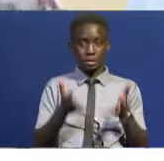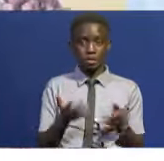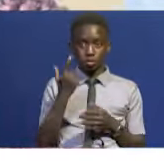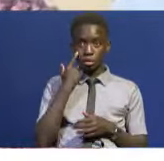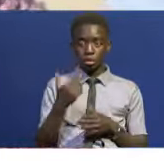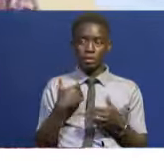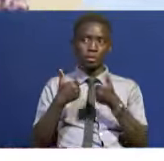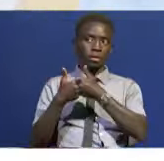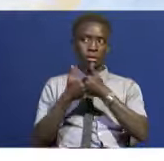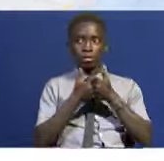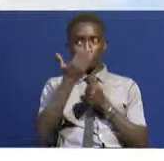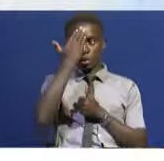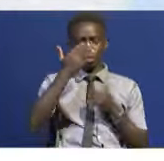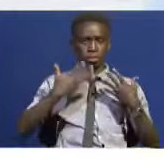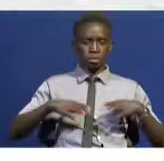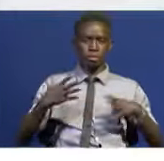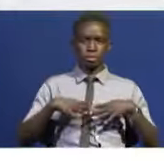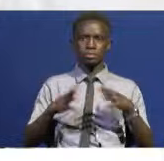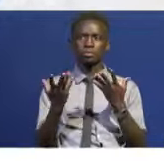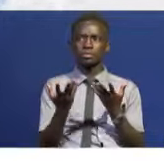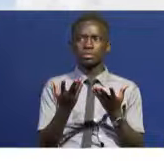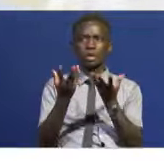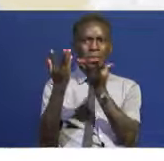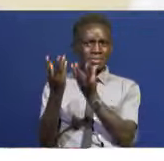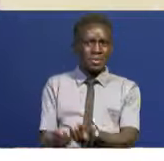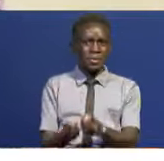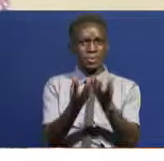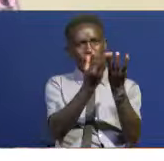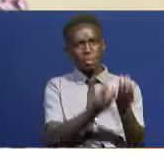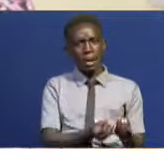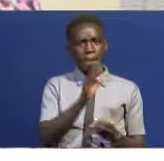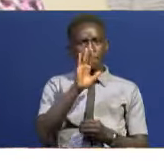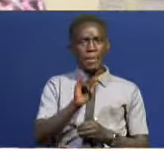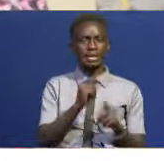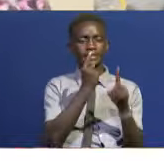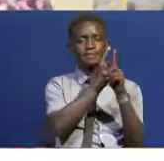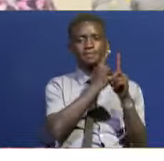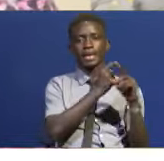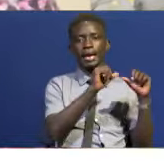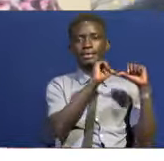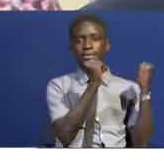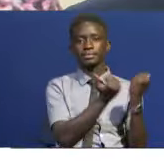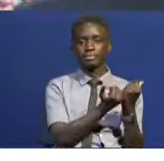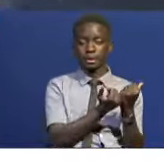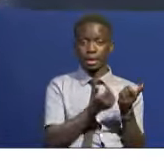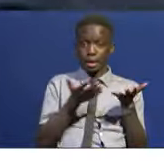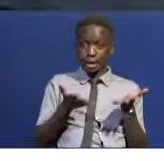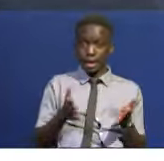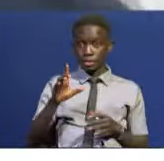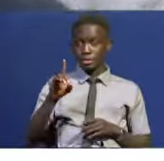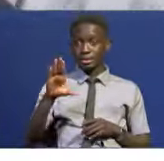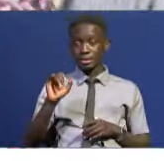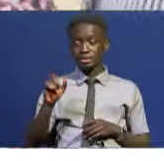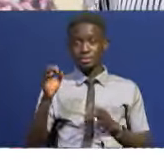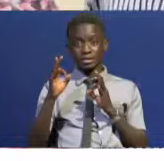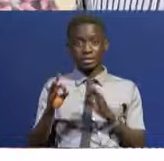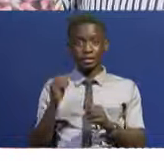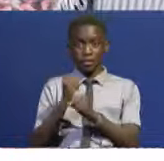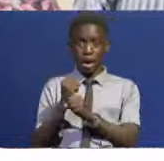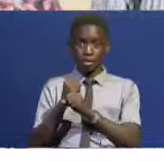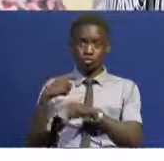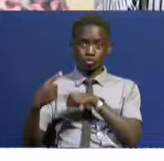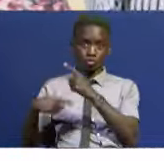by agents. So if they include the DCI part of it, that whoever has